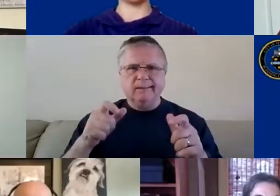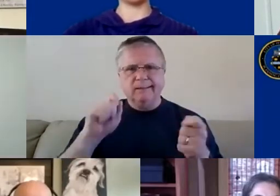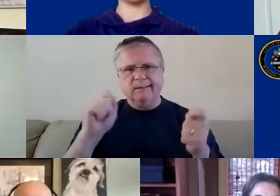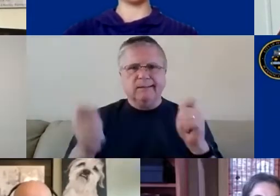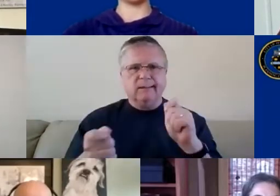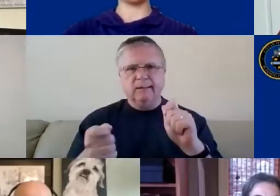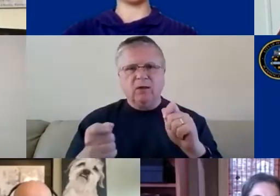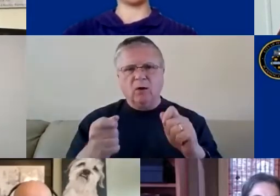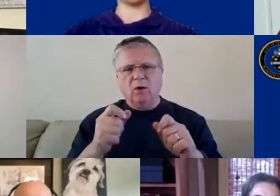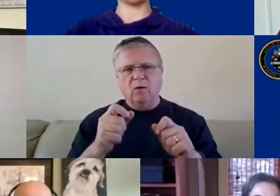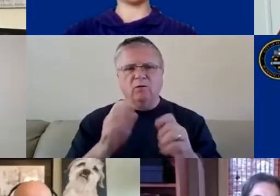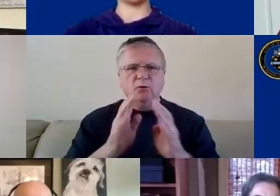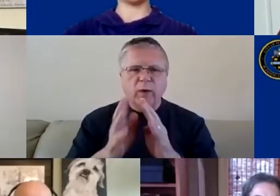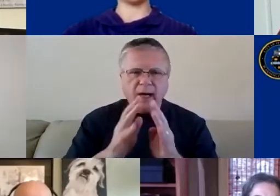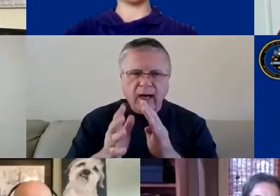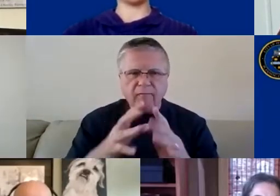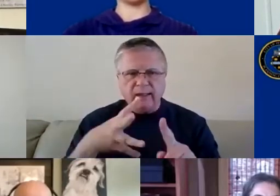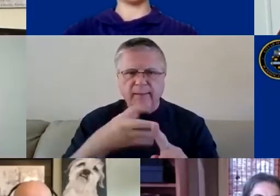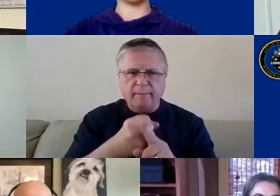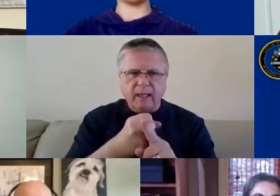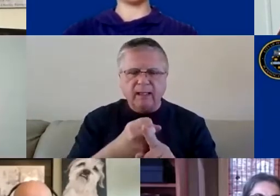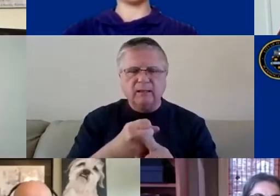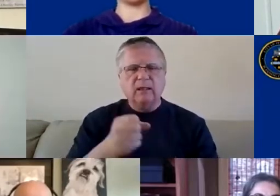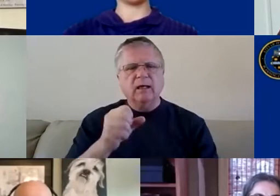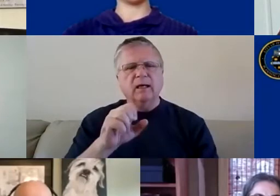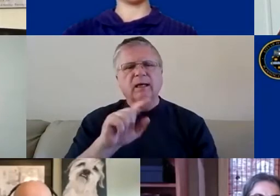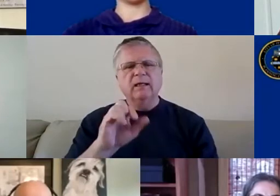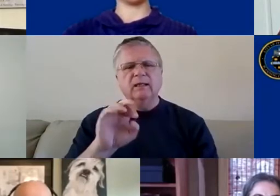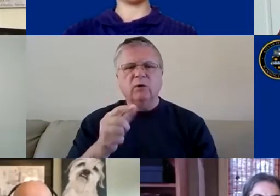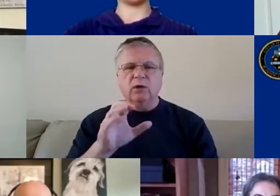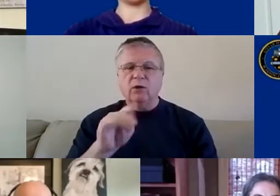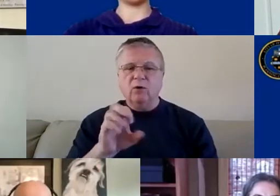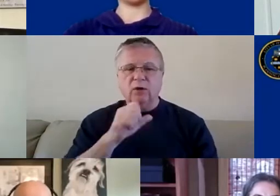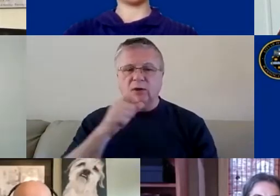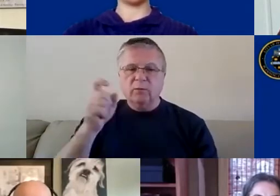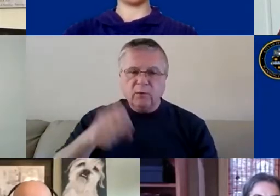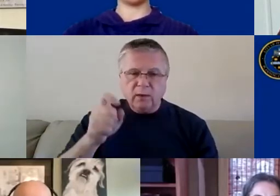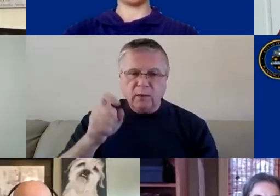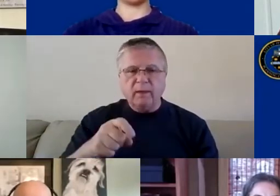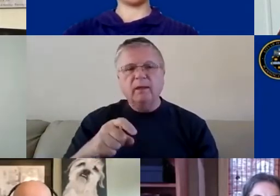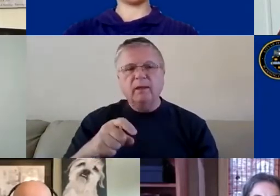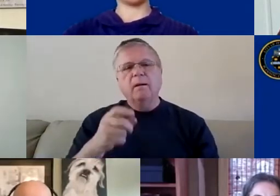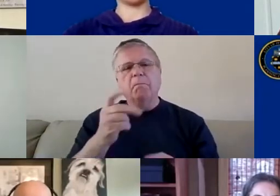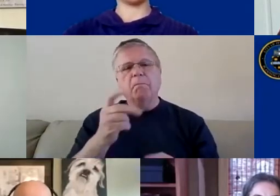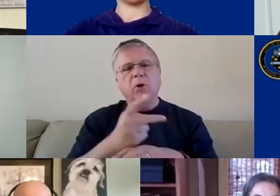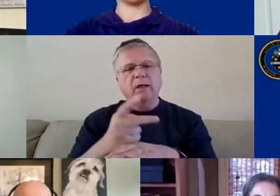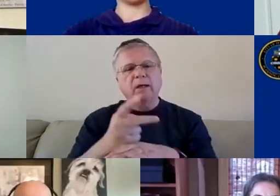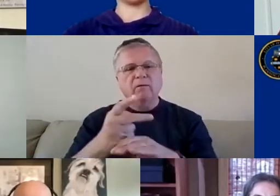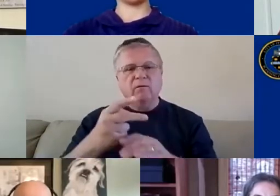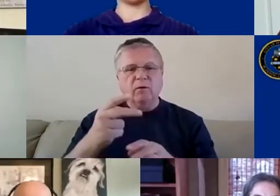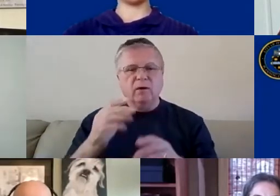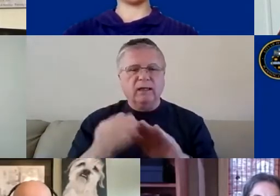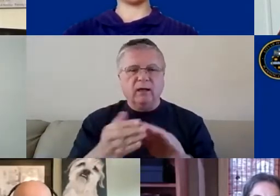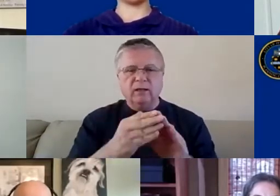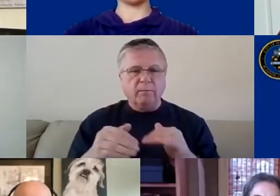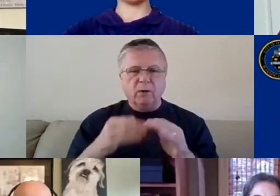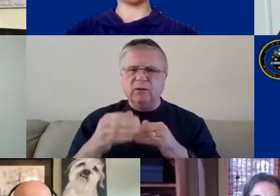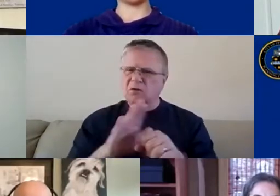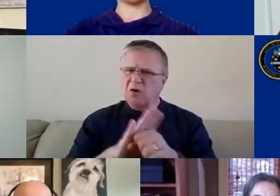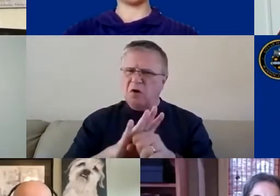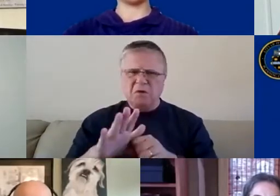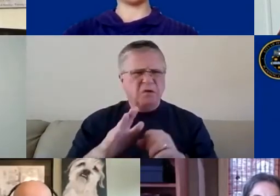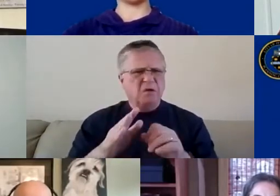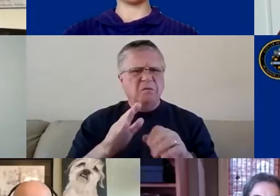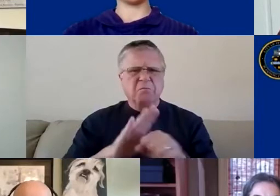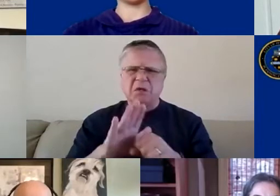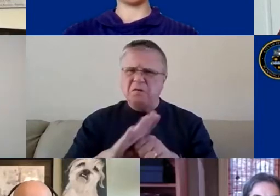traffic impacts. The zoning code does not mandate any required parking for downtown buildings. Obviously, there are ample parking